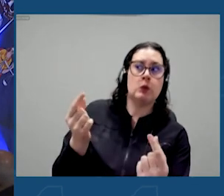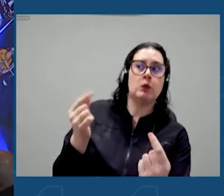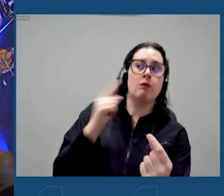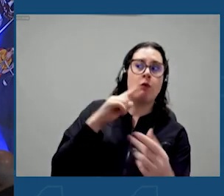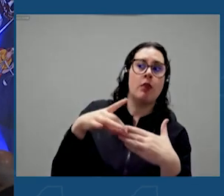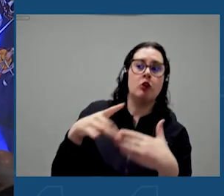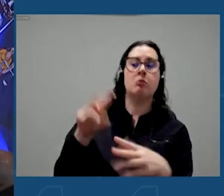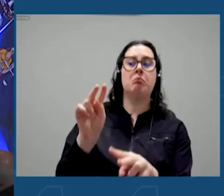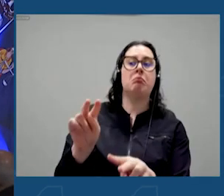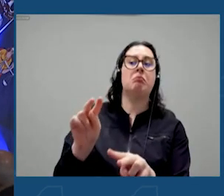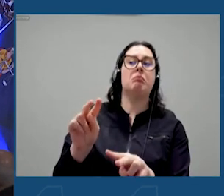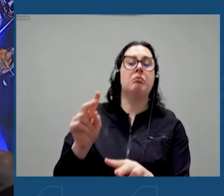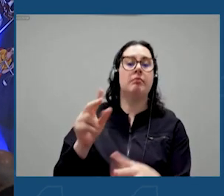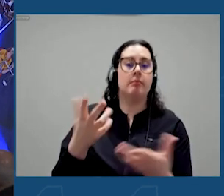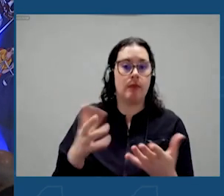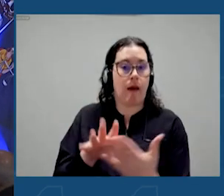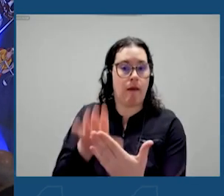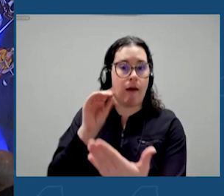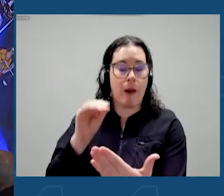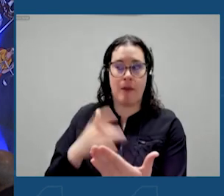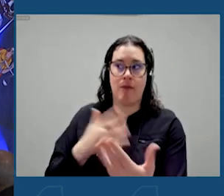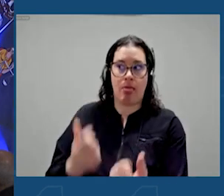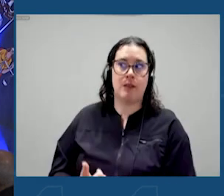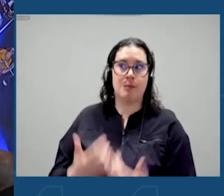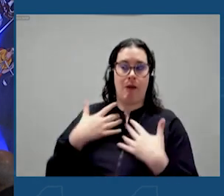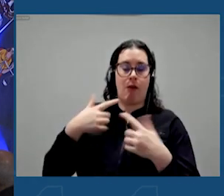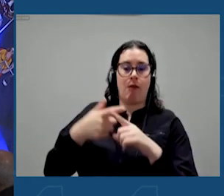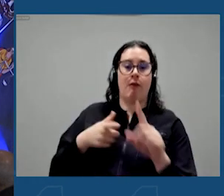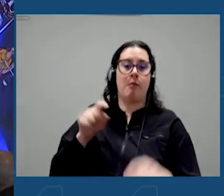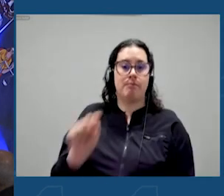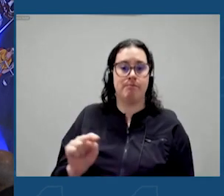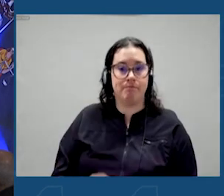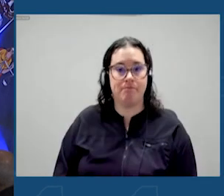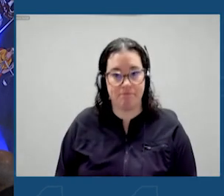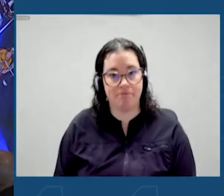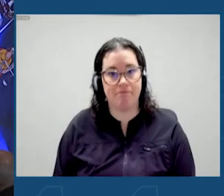leadership and inspiration.